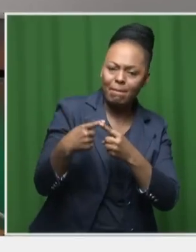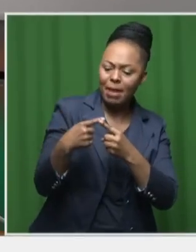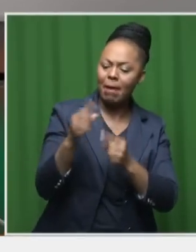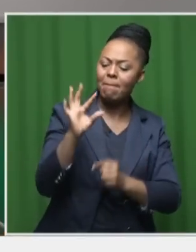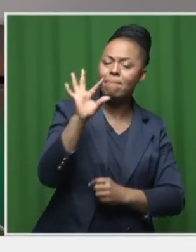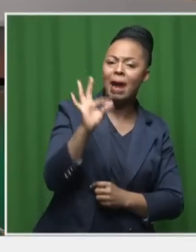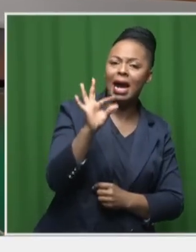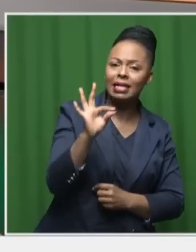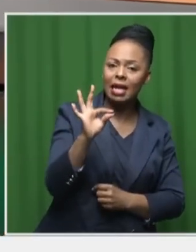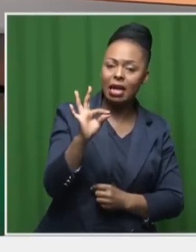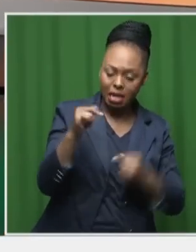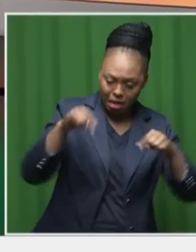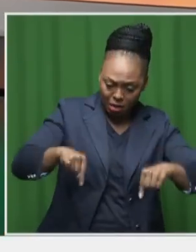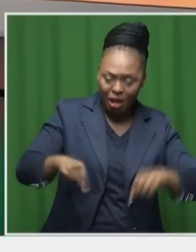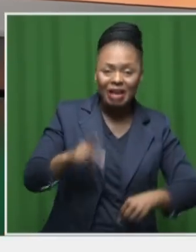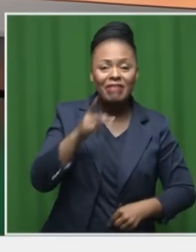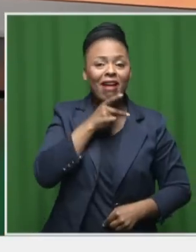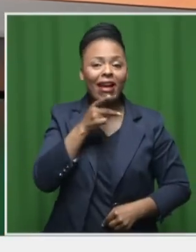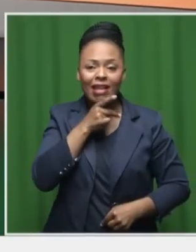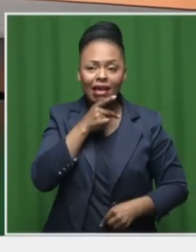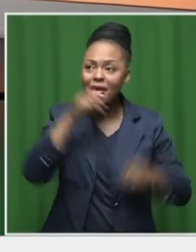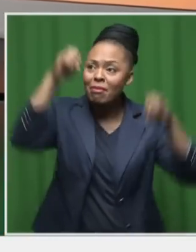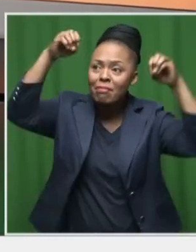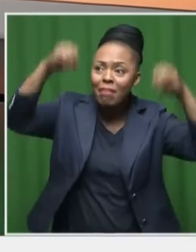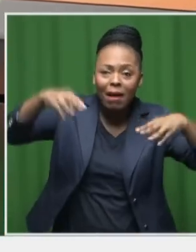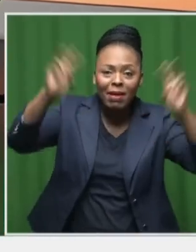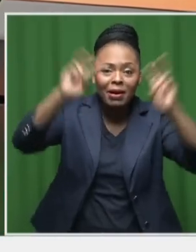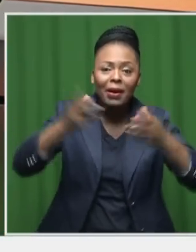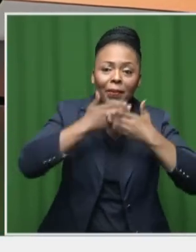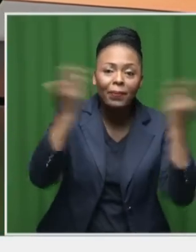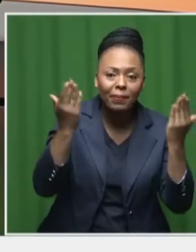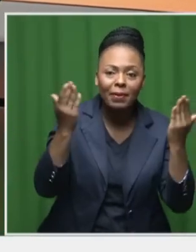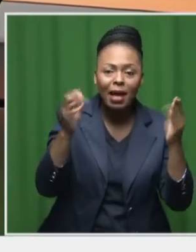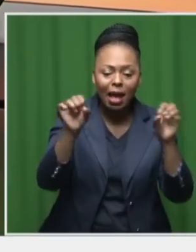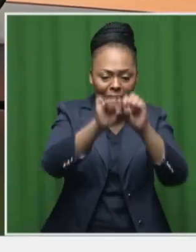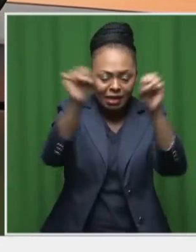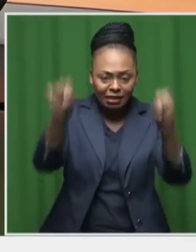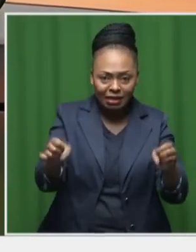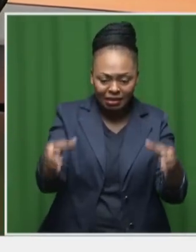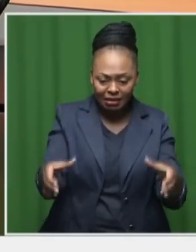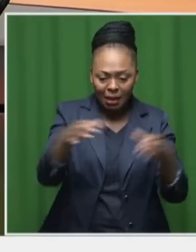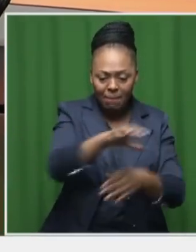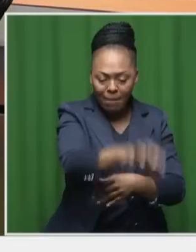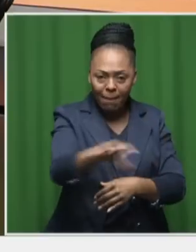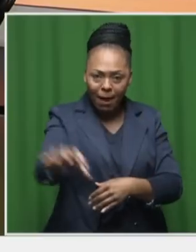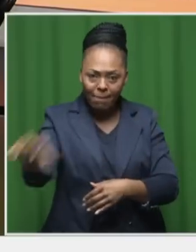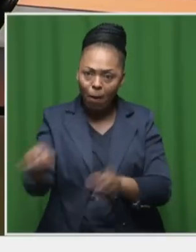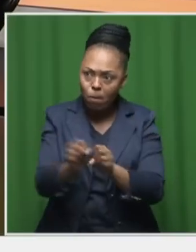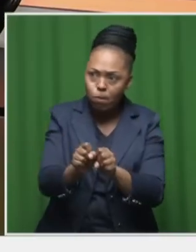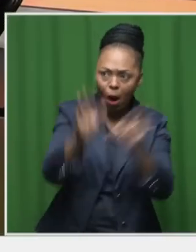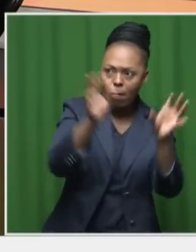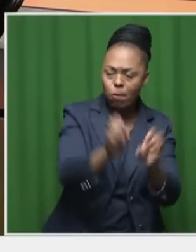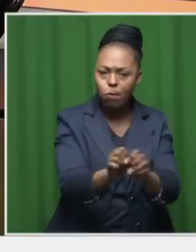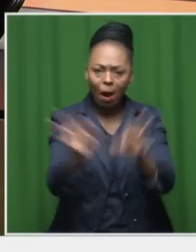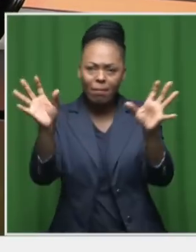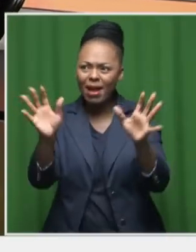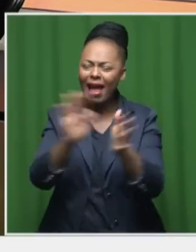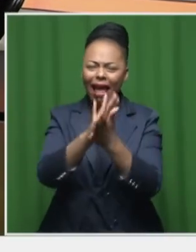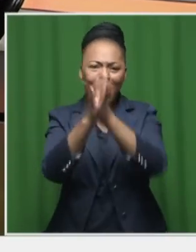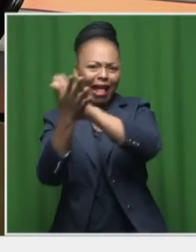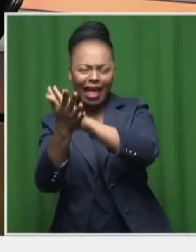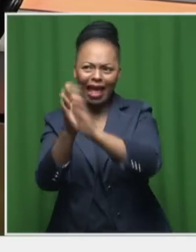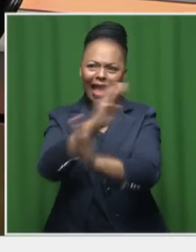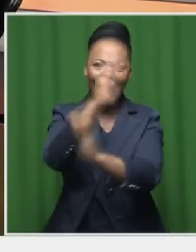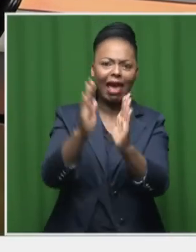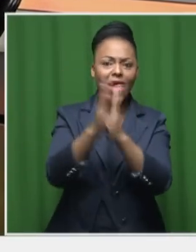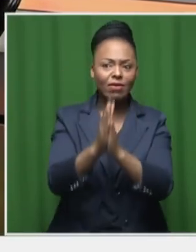Monday. It is now Friday. They haven't had a light. Substations are exploding. The grid is overpowered. Everything is going wrong. So yes,